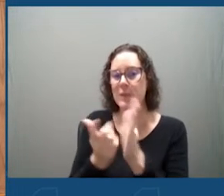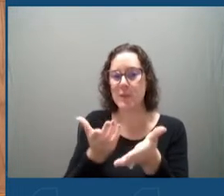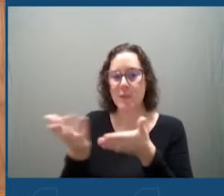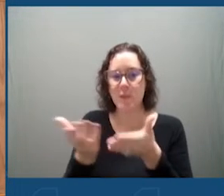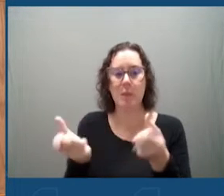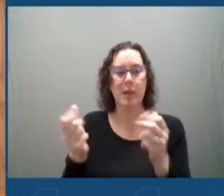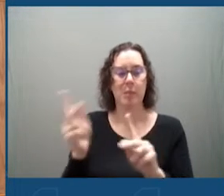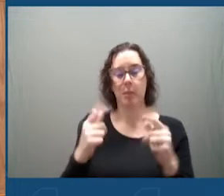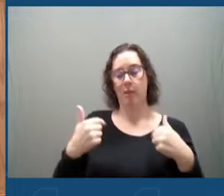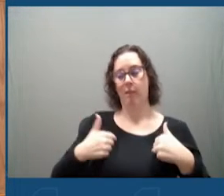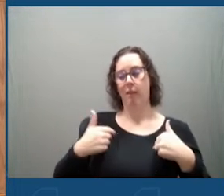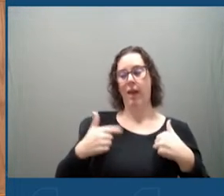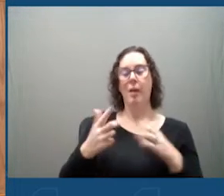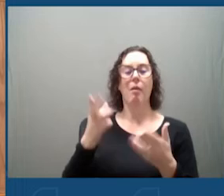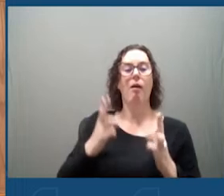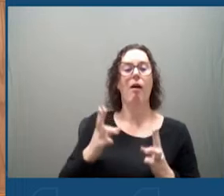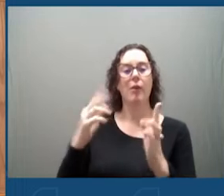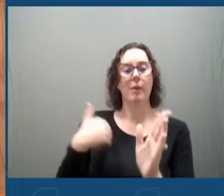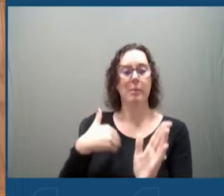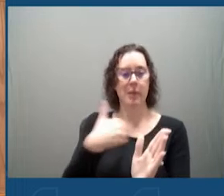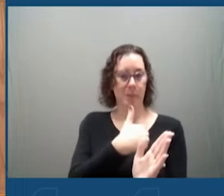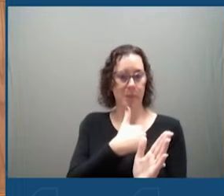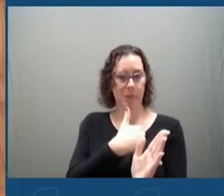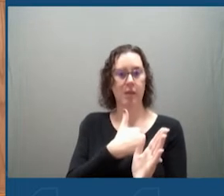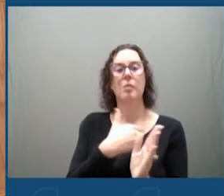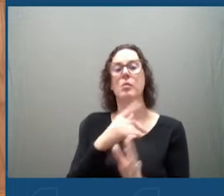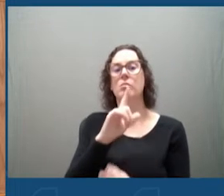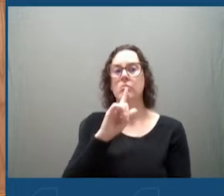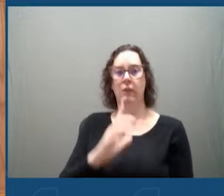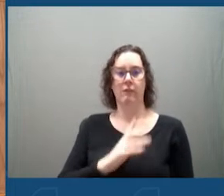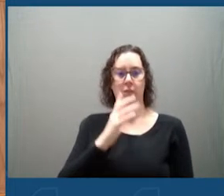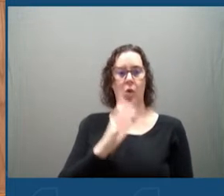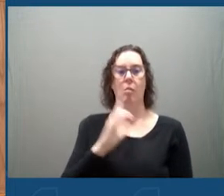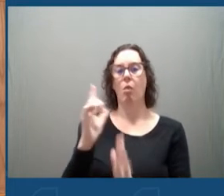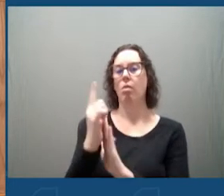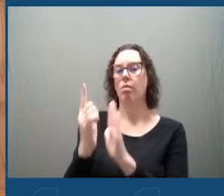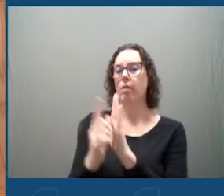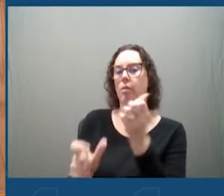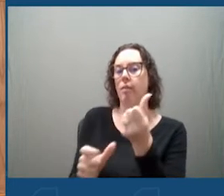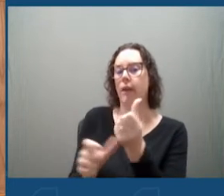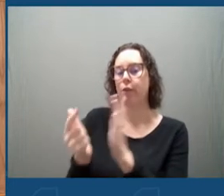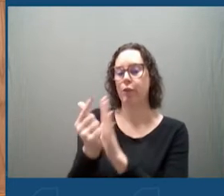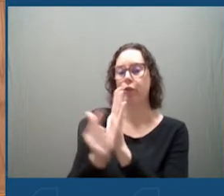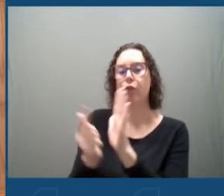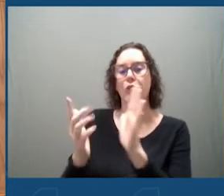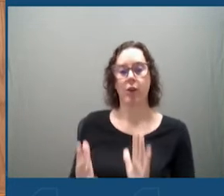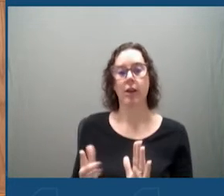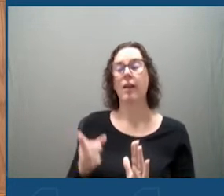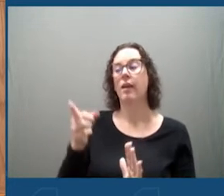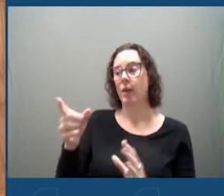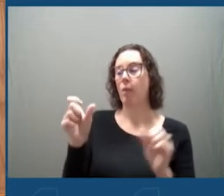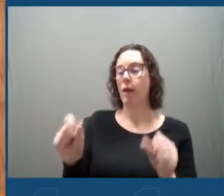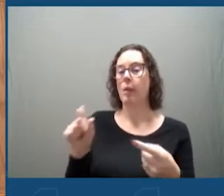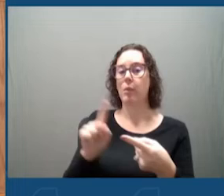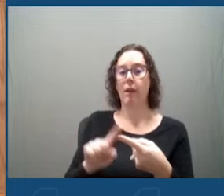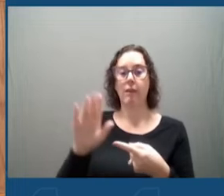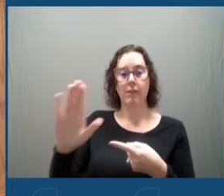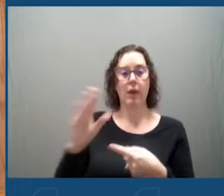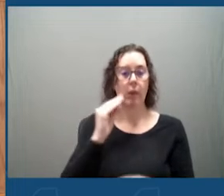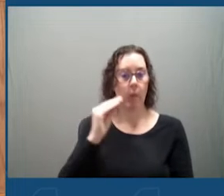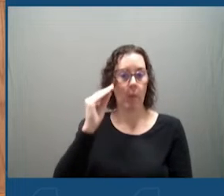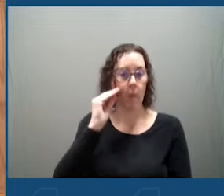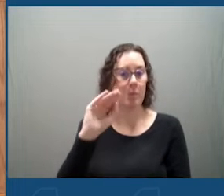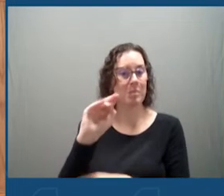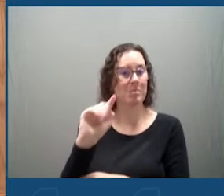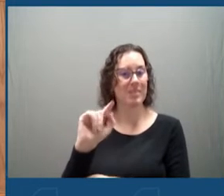honorary member of Brooklyn Legal Services, a former legal aid attorney, they were able to get their title back and they weren't evicted from their home that